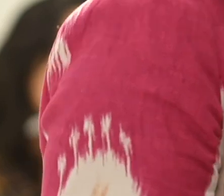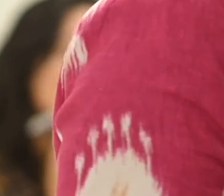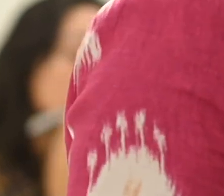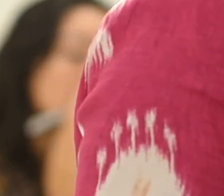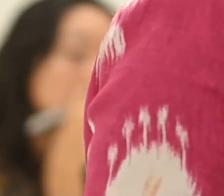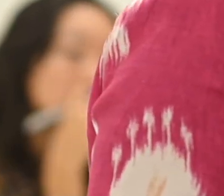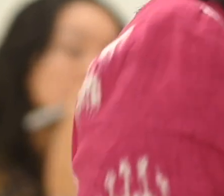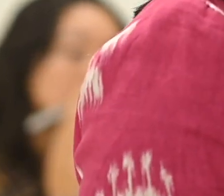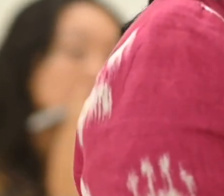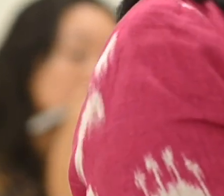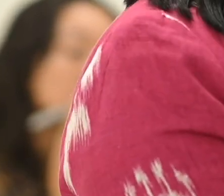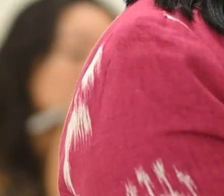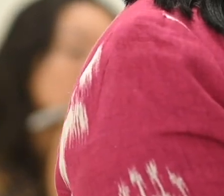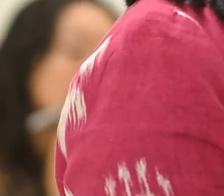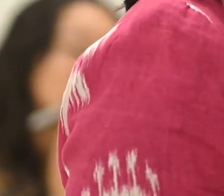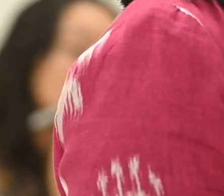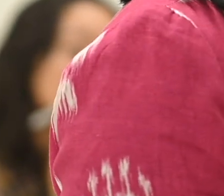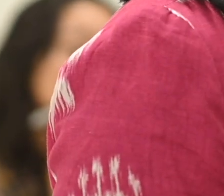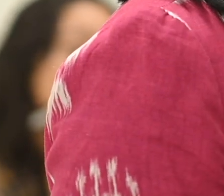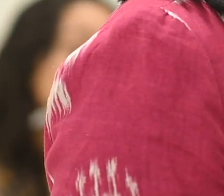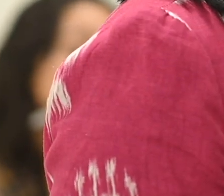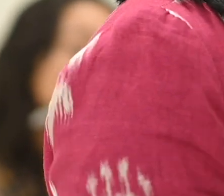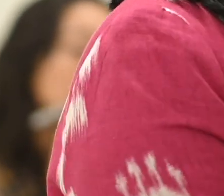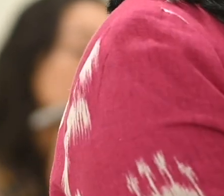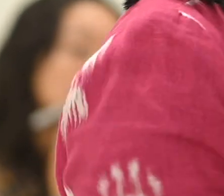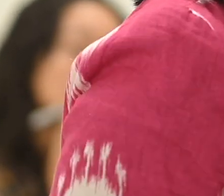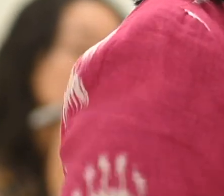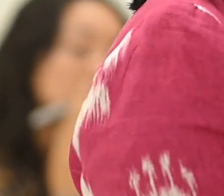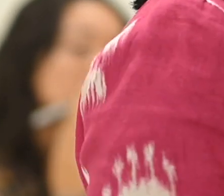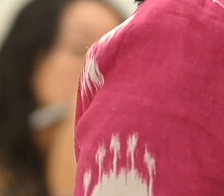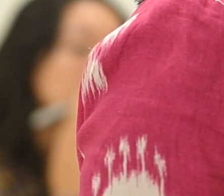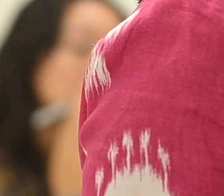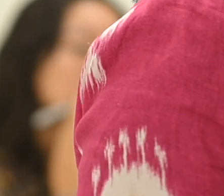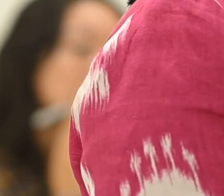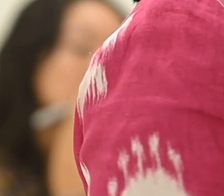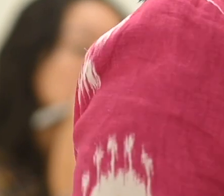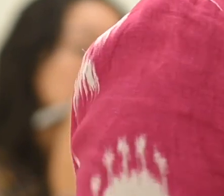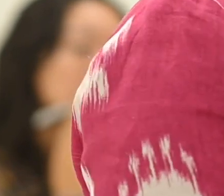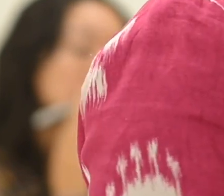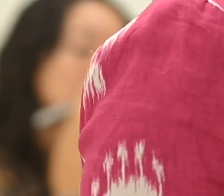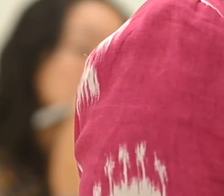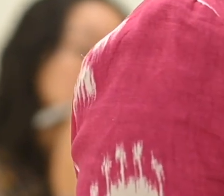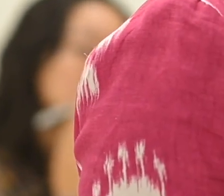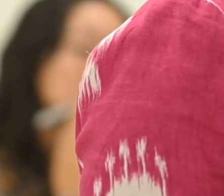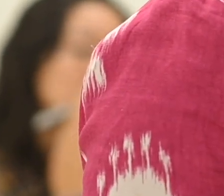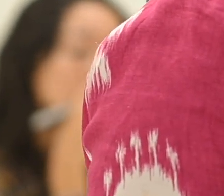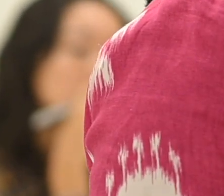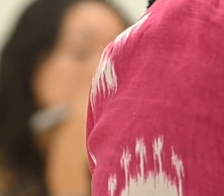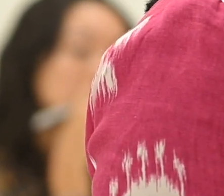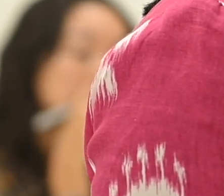like I wasn't very effective, but I had to, because I think a lot of organizations are sitting on this kind of pressure